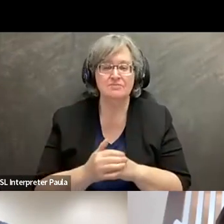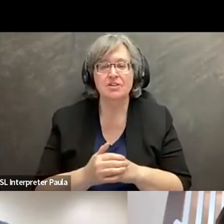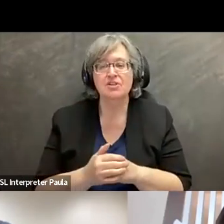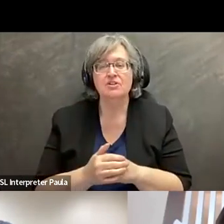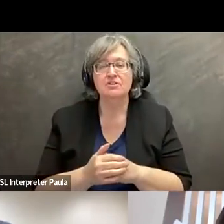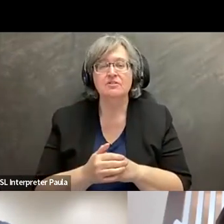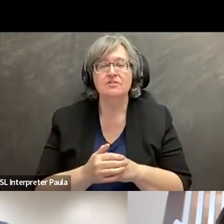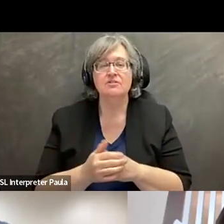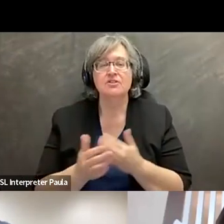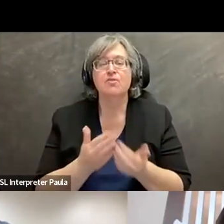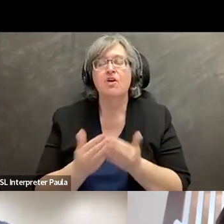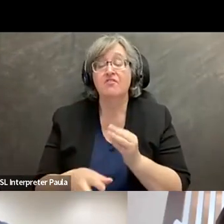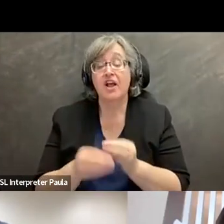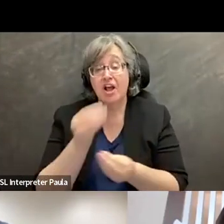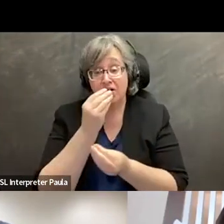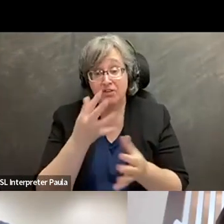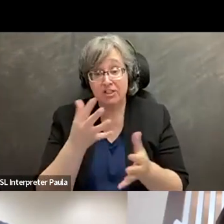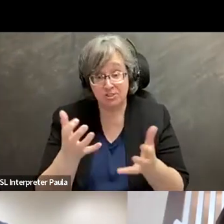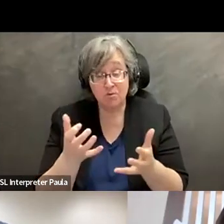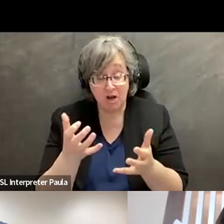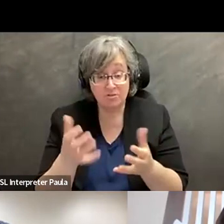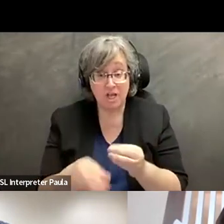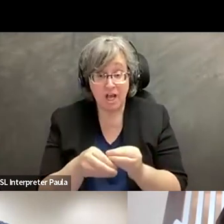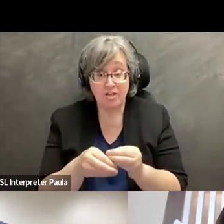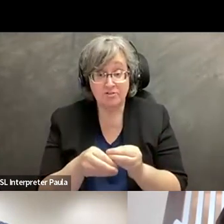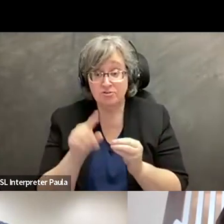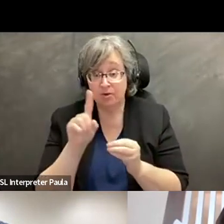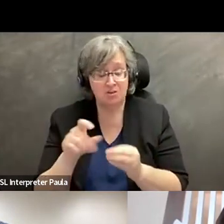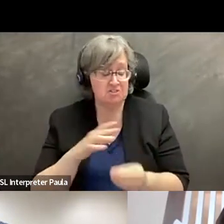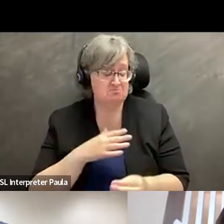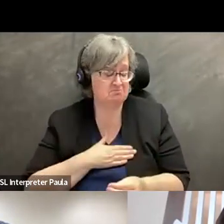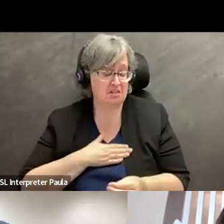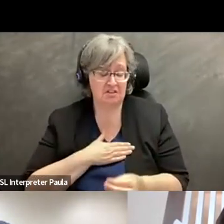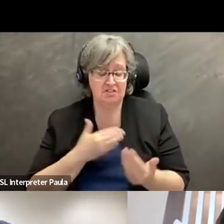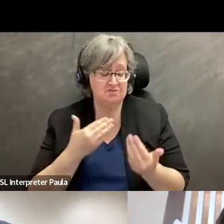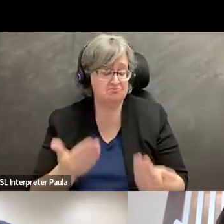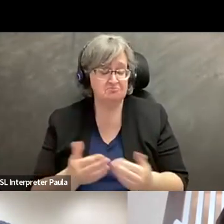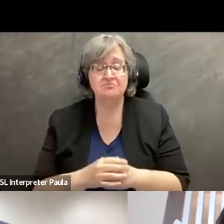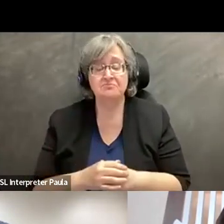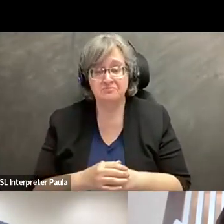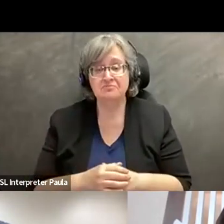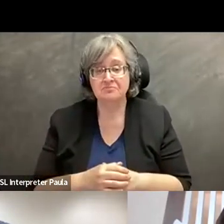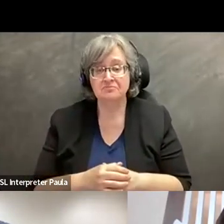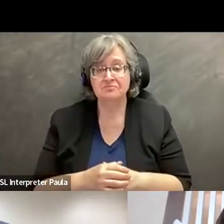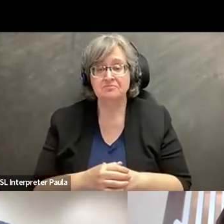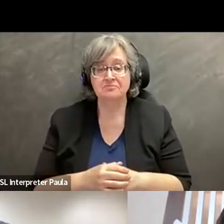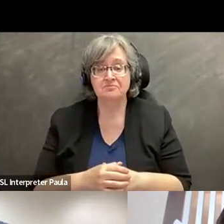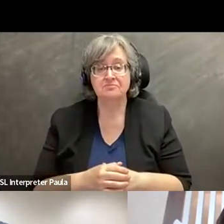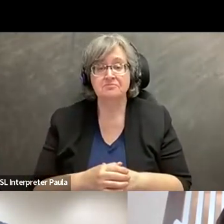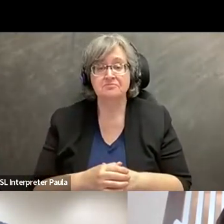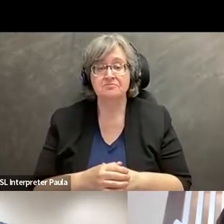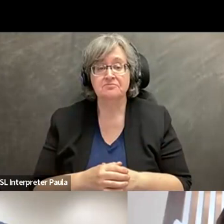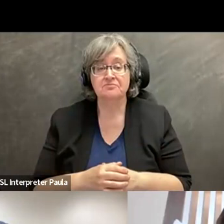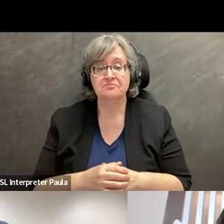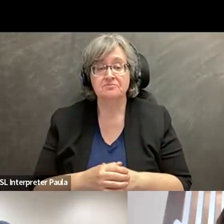whatever added information you would like to add to a particular question, excuse me, please feel free to do so. And